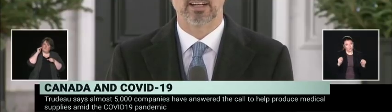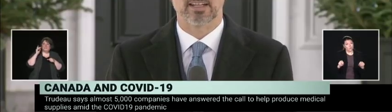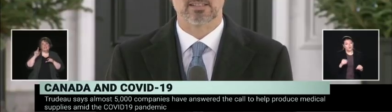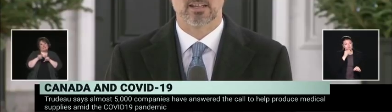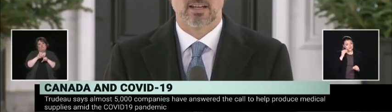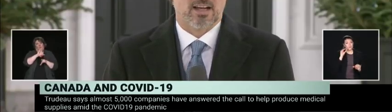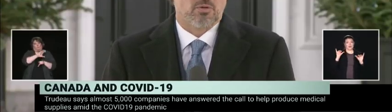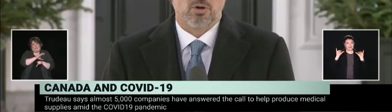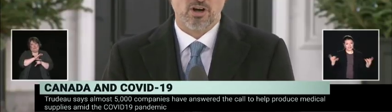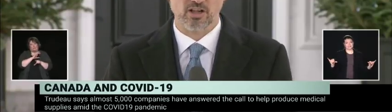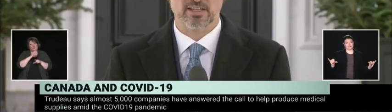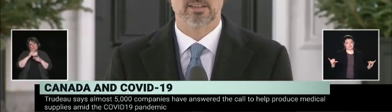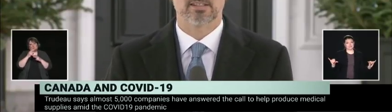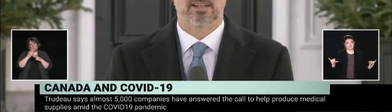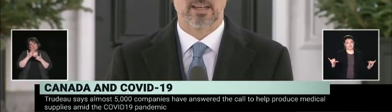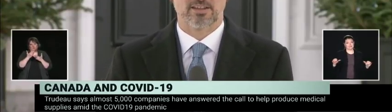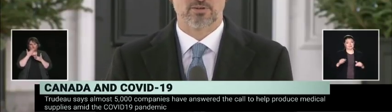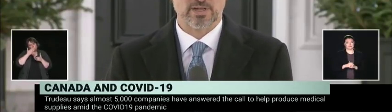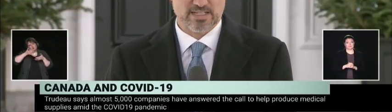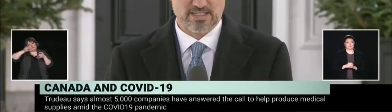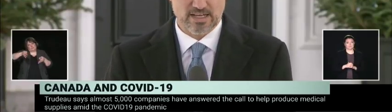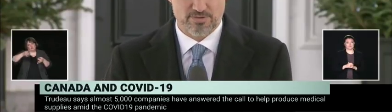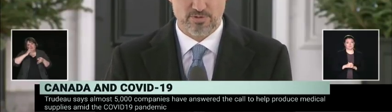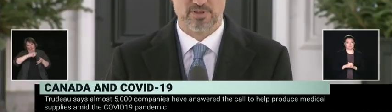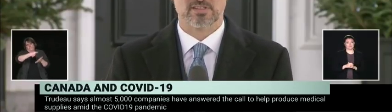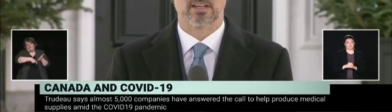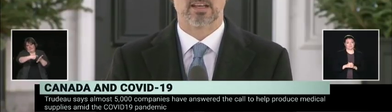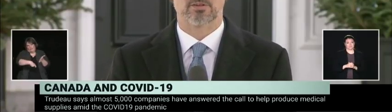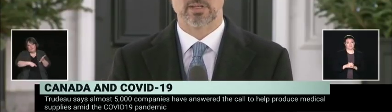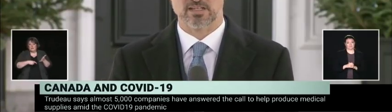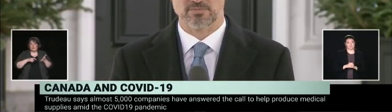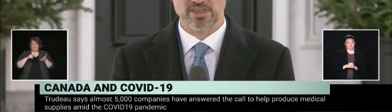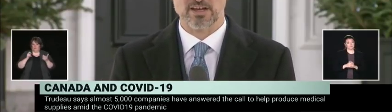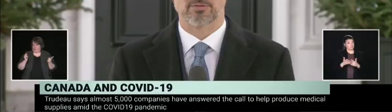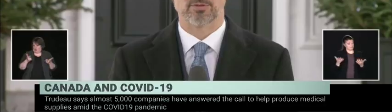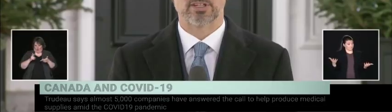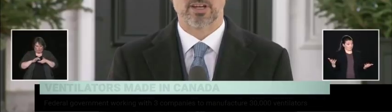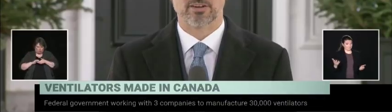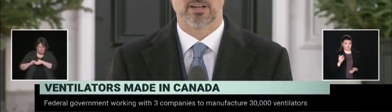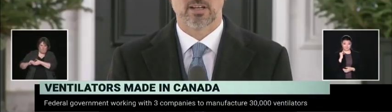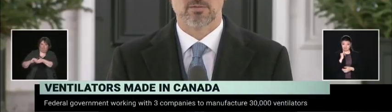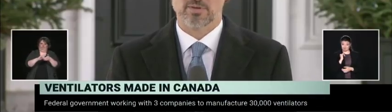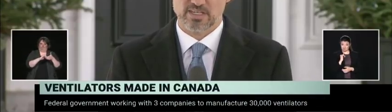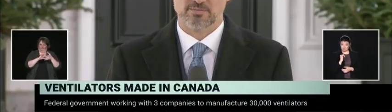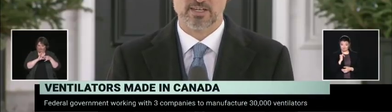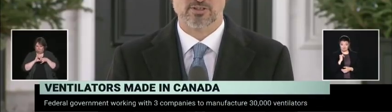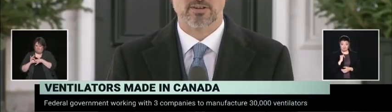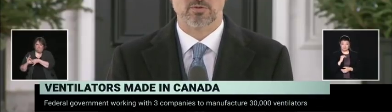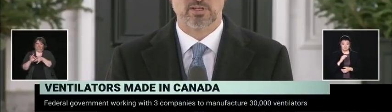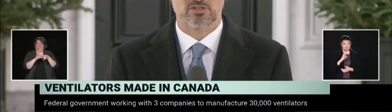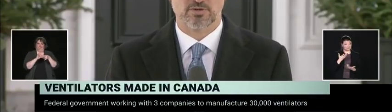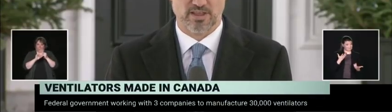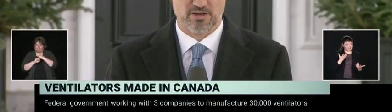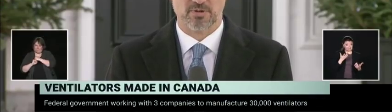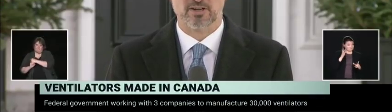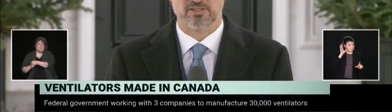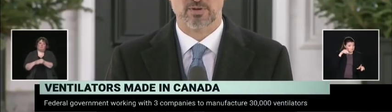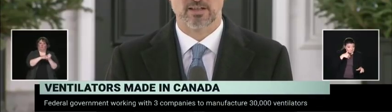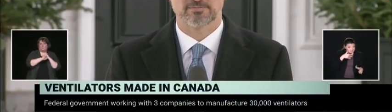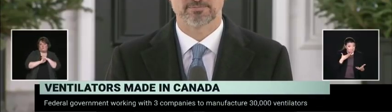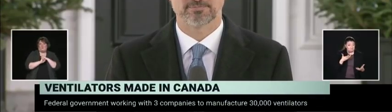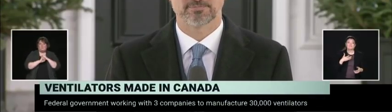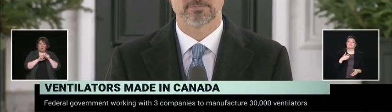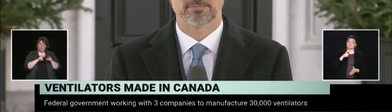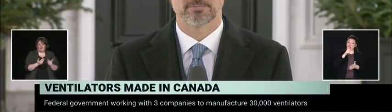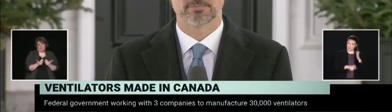applying fines. We're all in this together. We need to get through this together. We need to be there for each other, but we need to make sure everyone's doing their part as